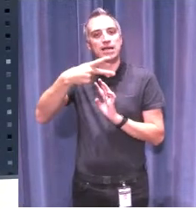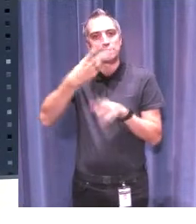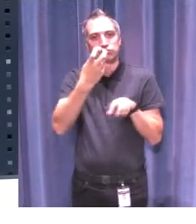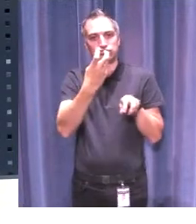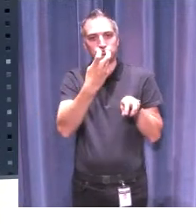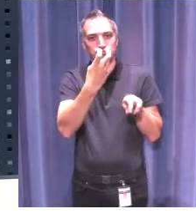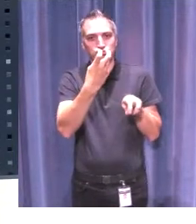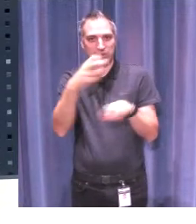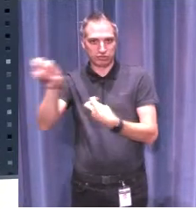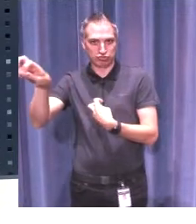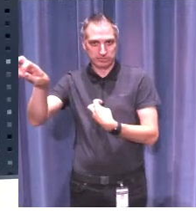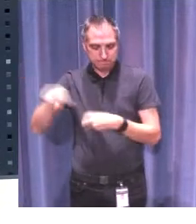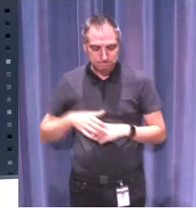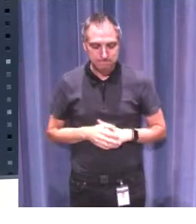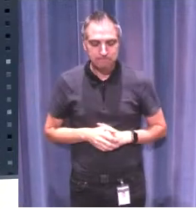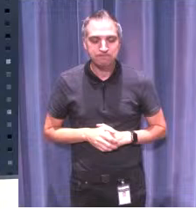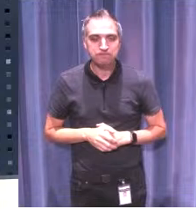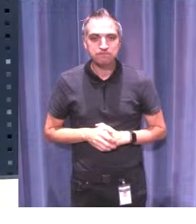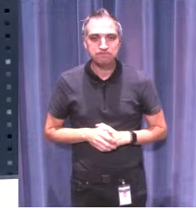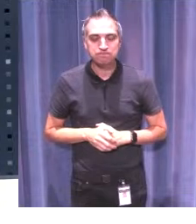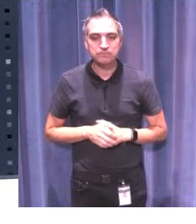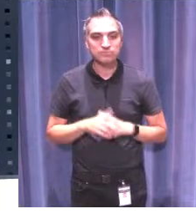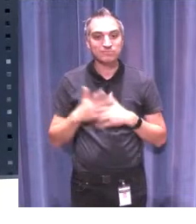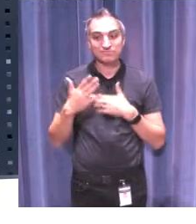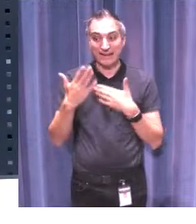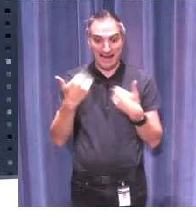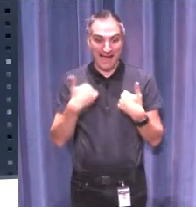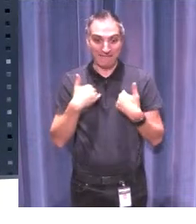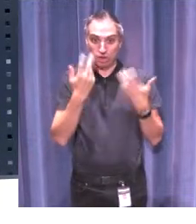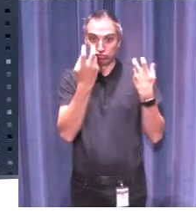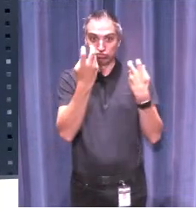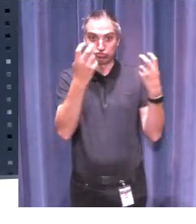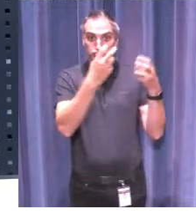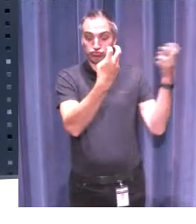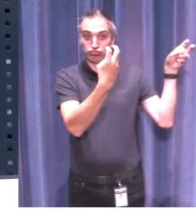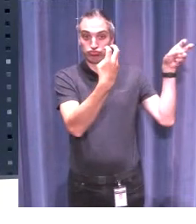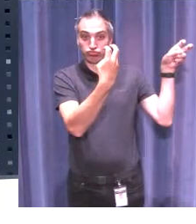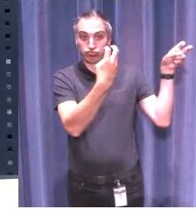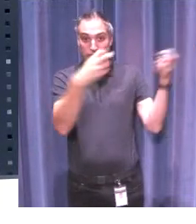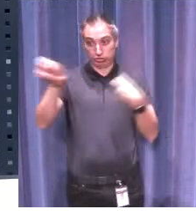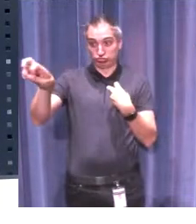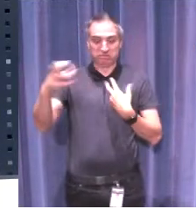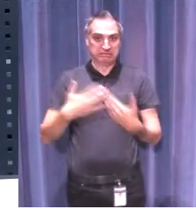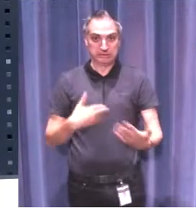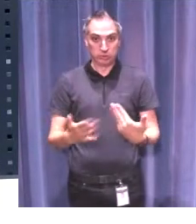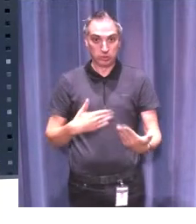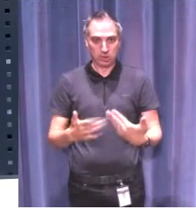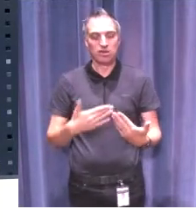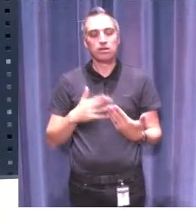on top of the transition that has to occur anyway in terms of moving from